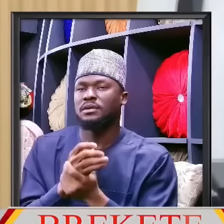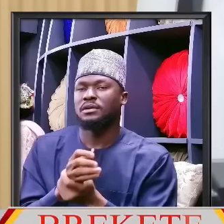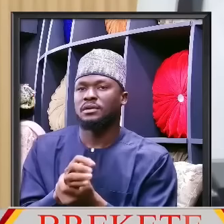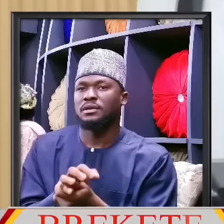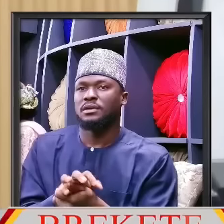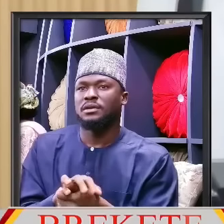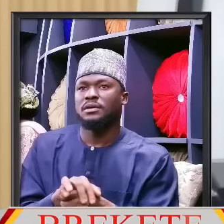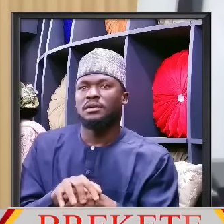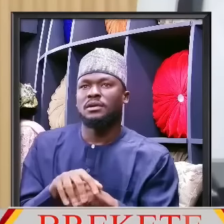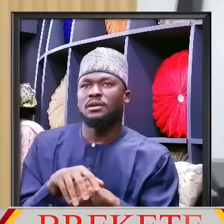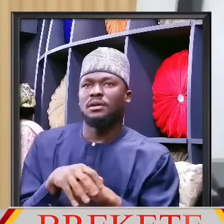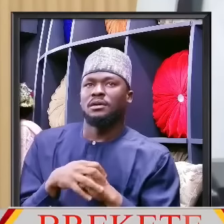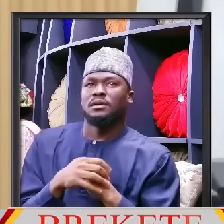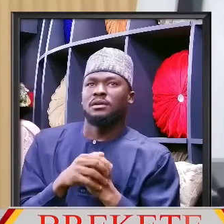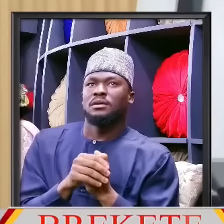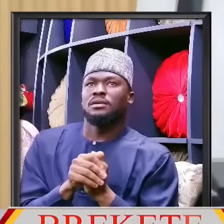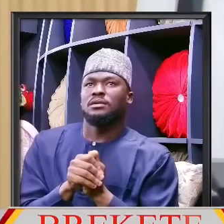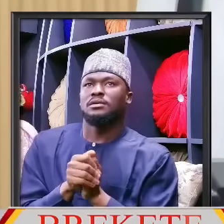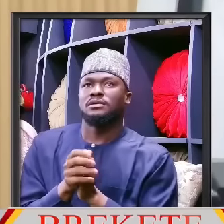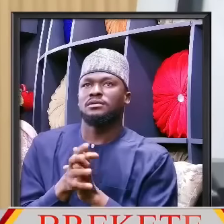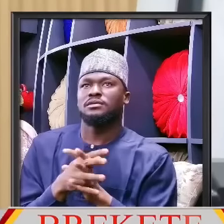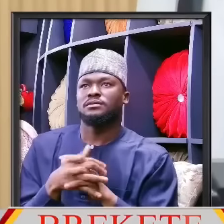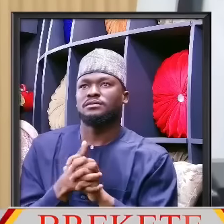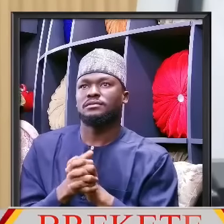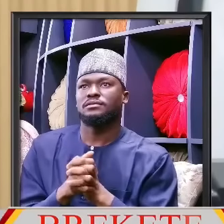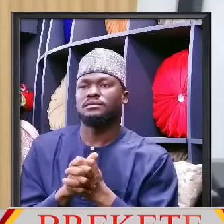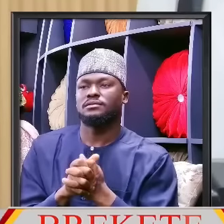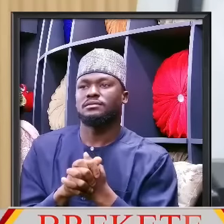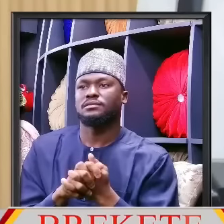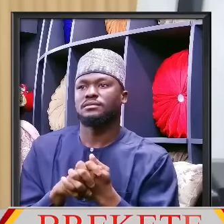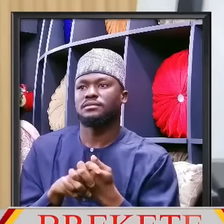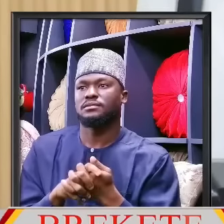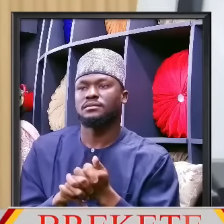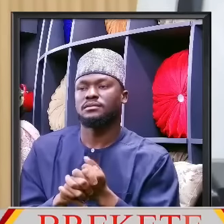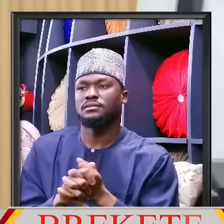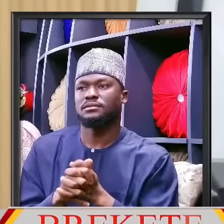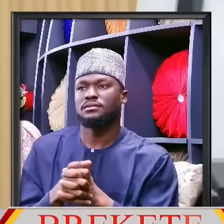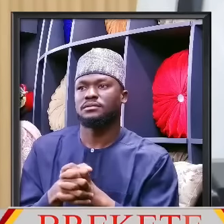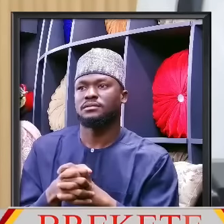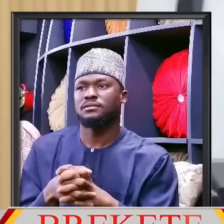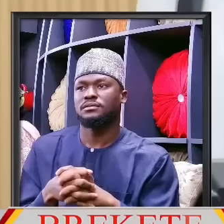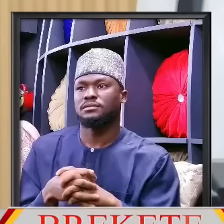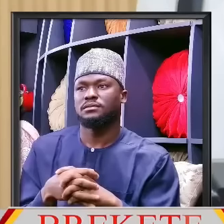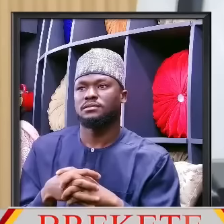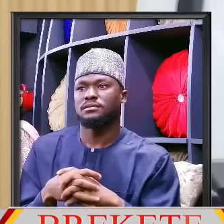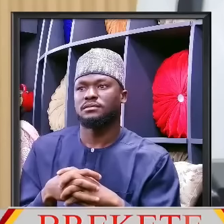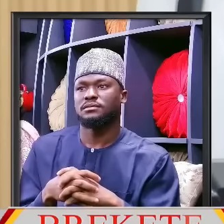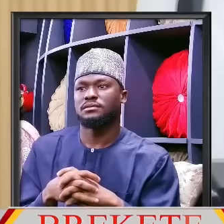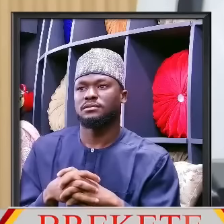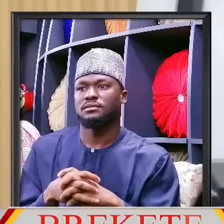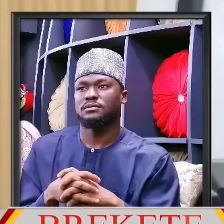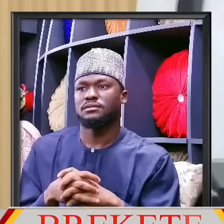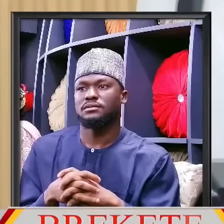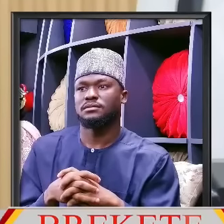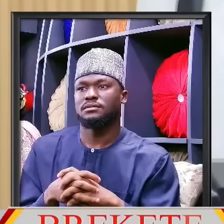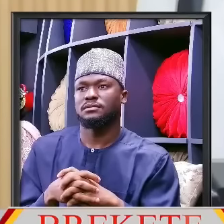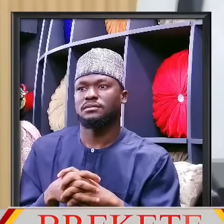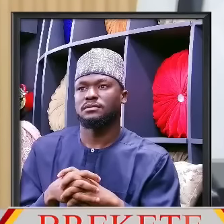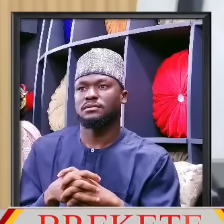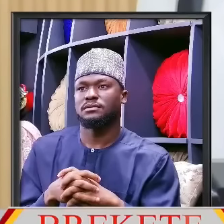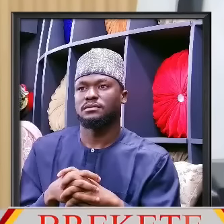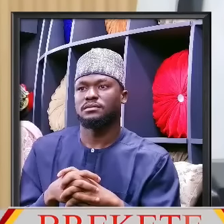Do you know her? Do you know her? Now hair for hair, now I've been a hair for hair for ambit. And